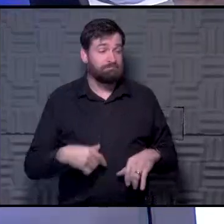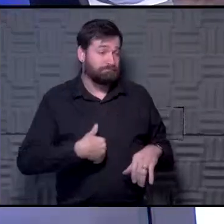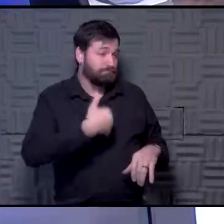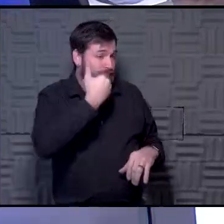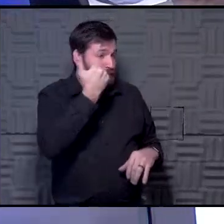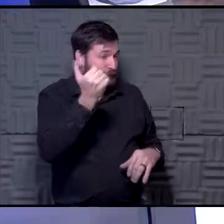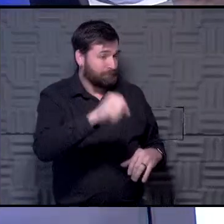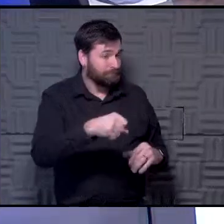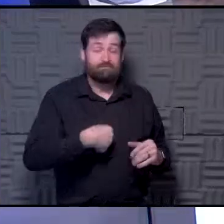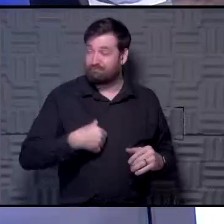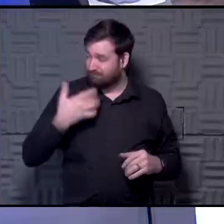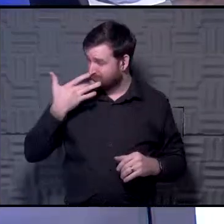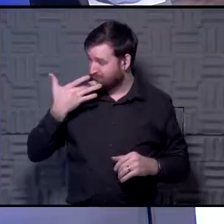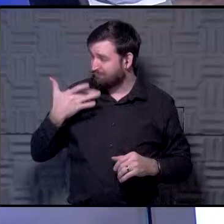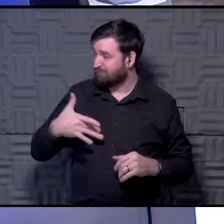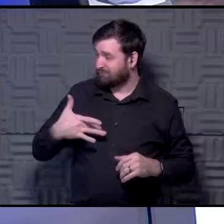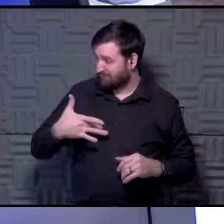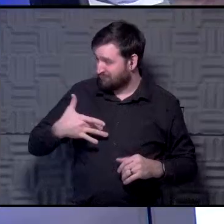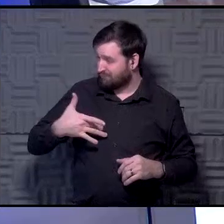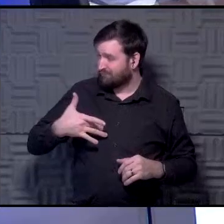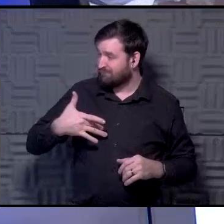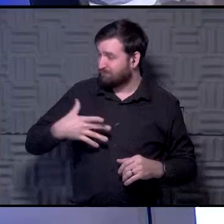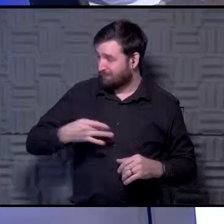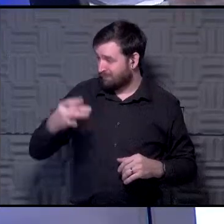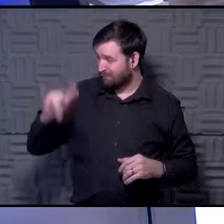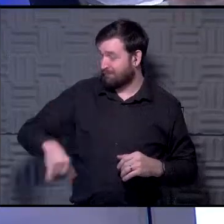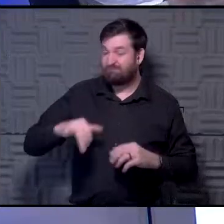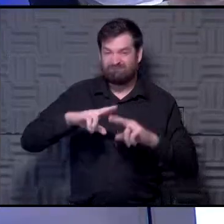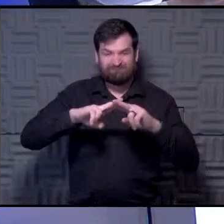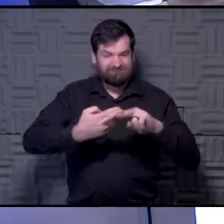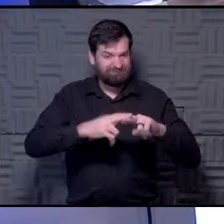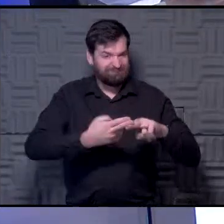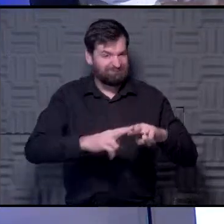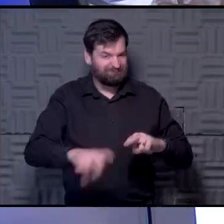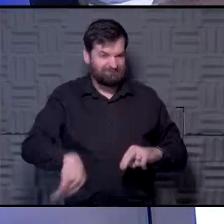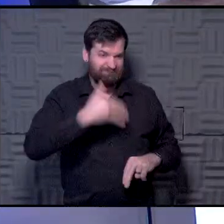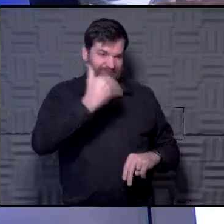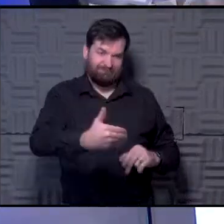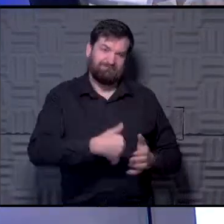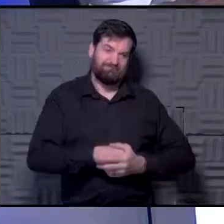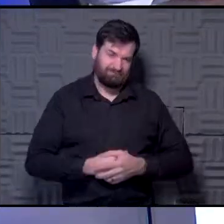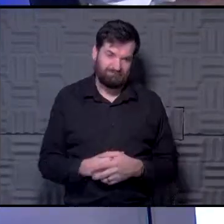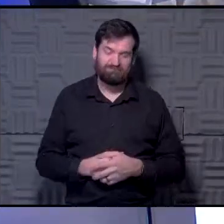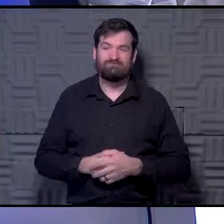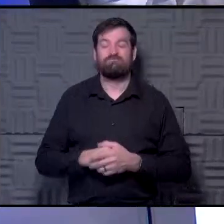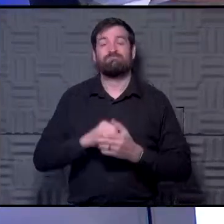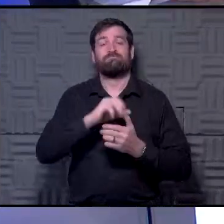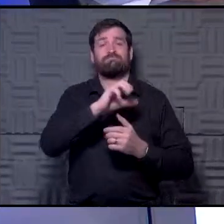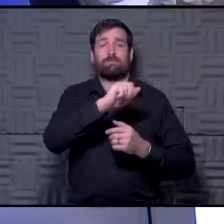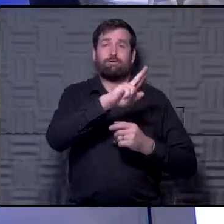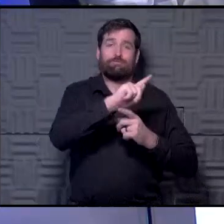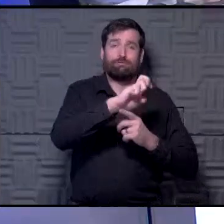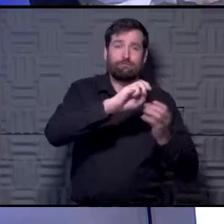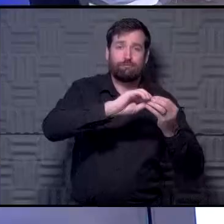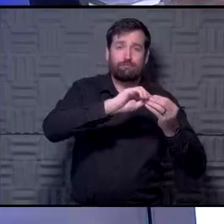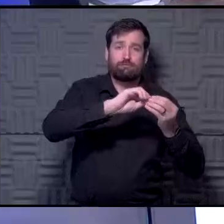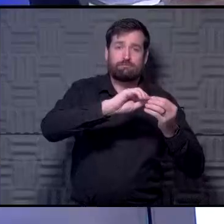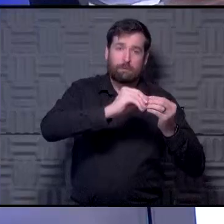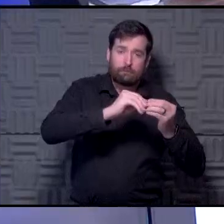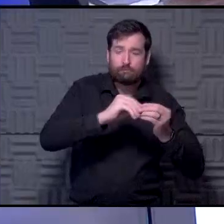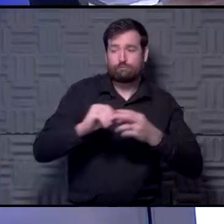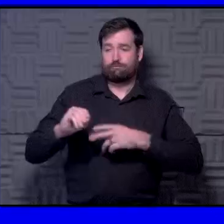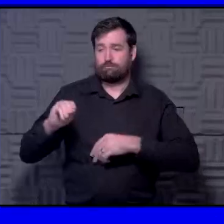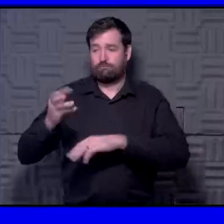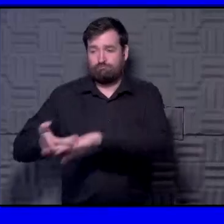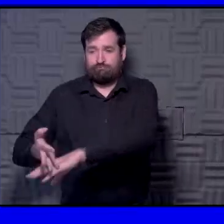better. Yeah, we like better. We like better. We like going down in numbers, in acute patients, in recovering patients, all of that